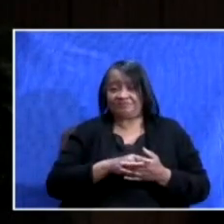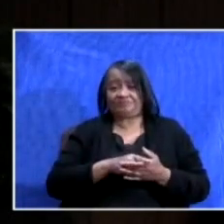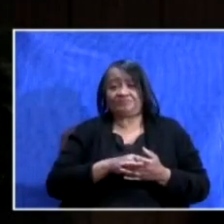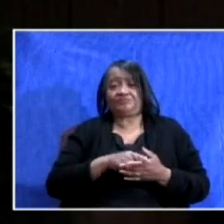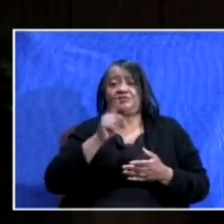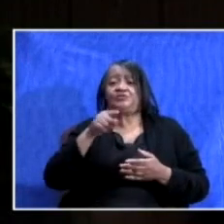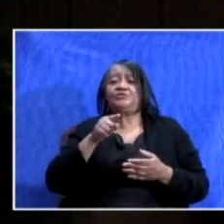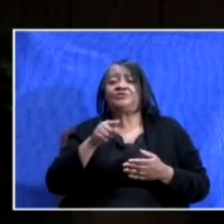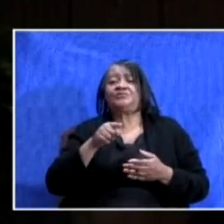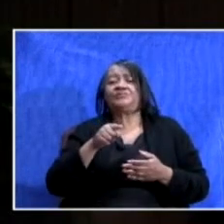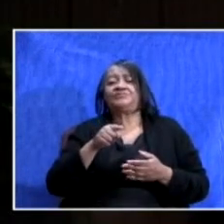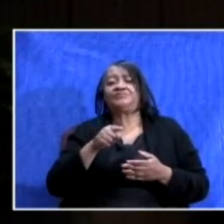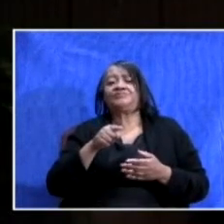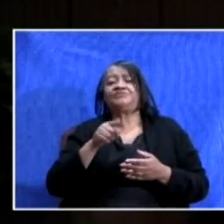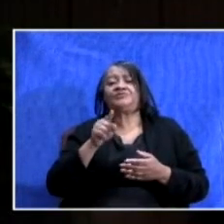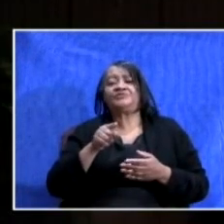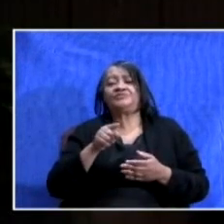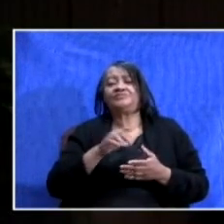And